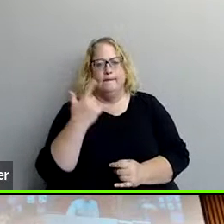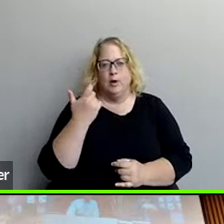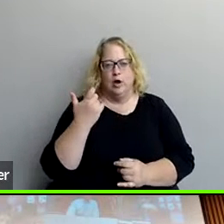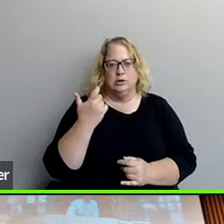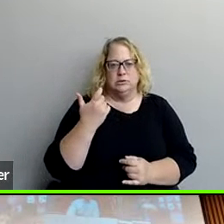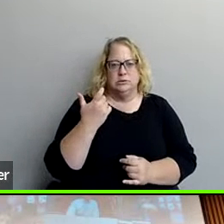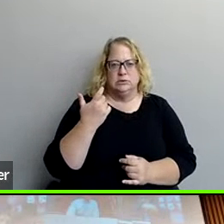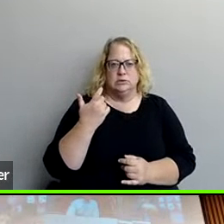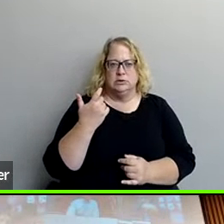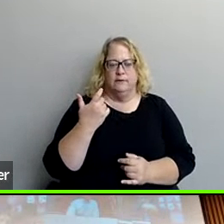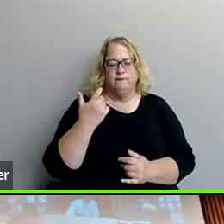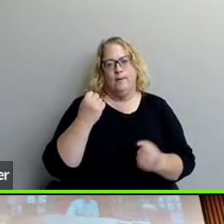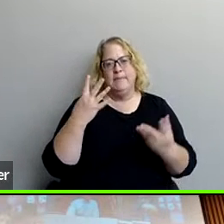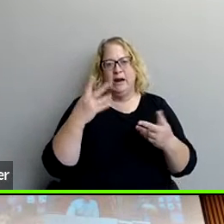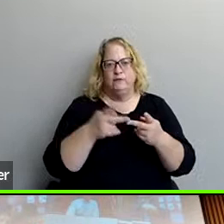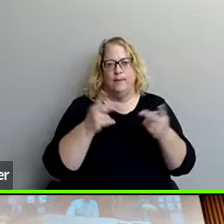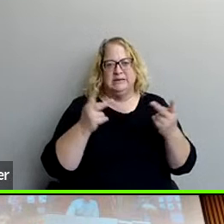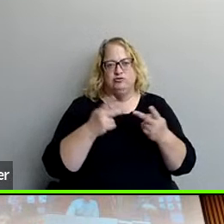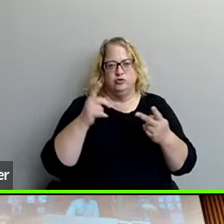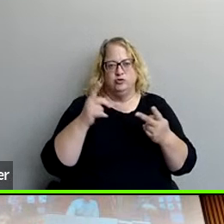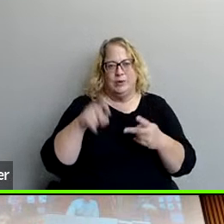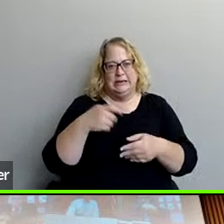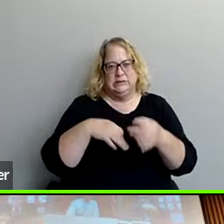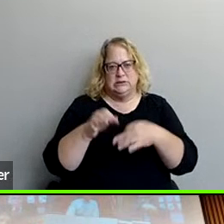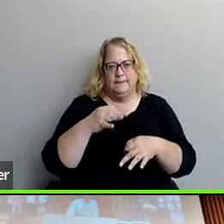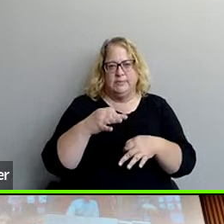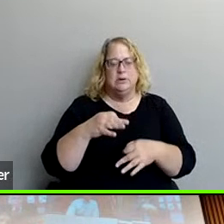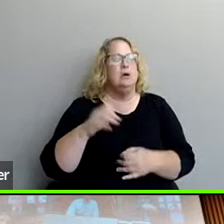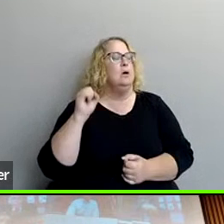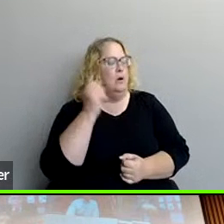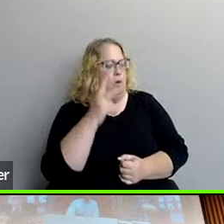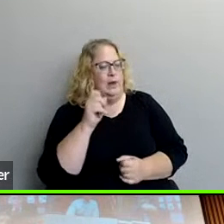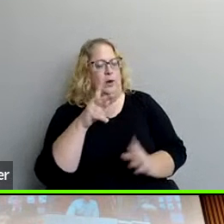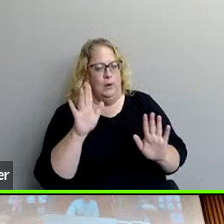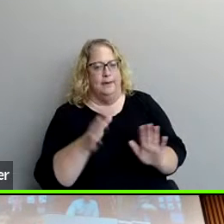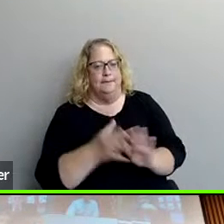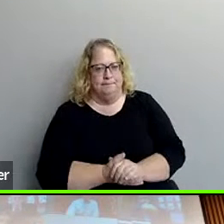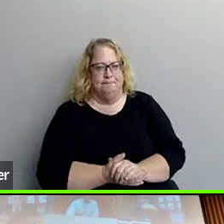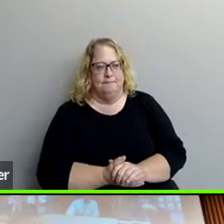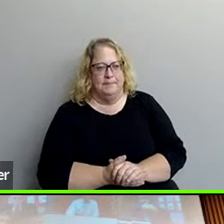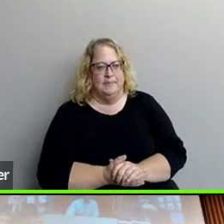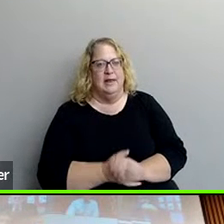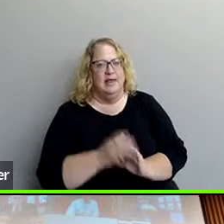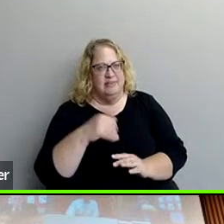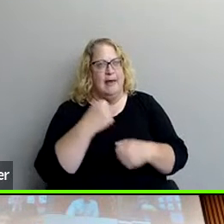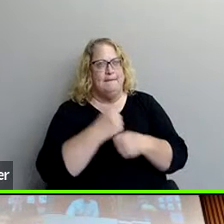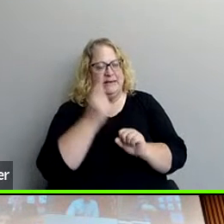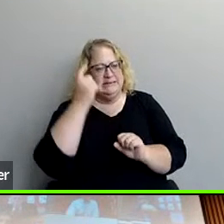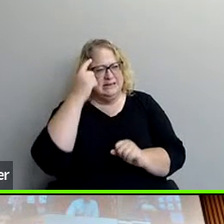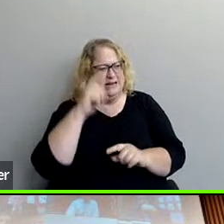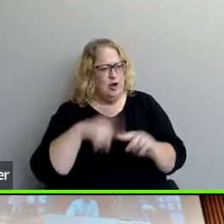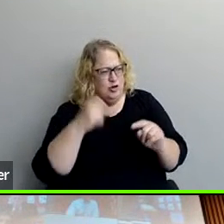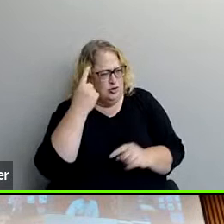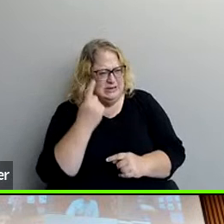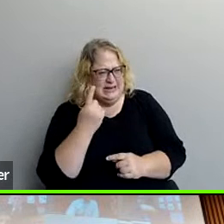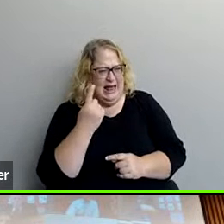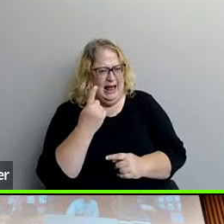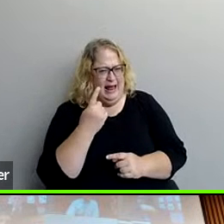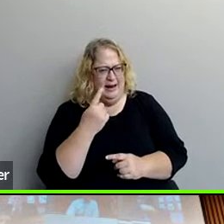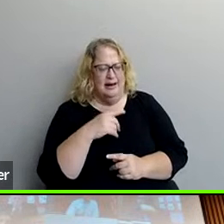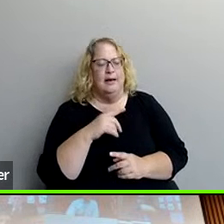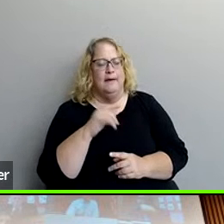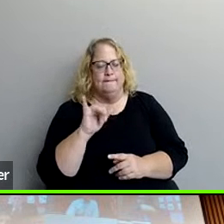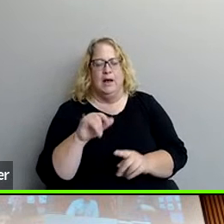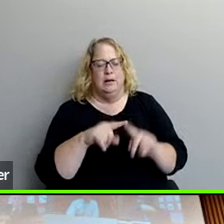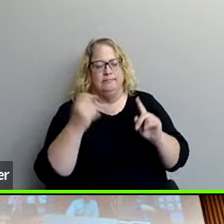we still would, for many of our positions, we would need subs. Okay. That makes sense. I couldn't understand from the